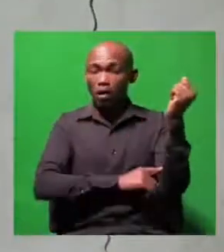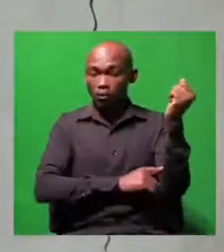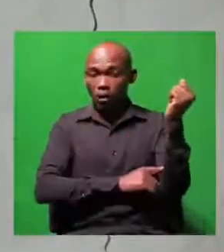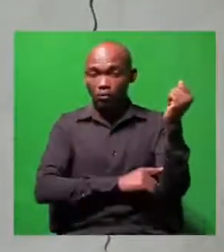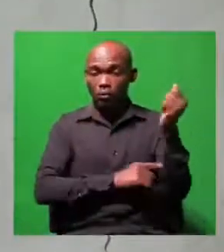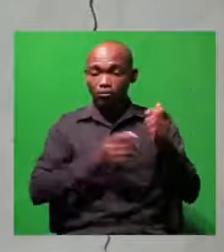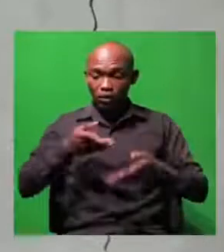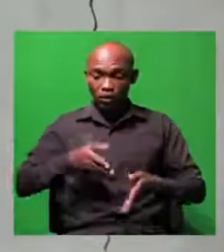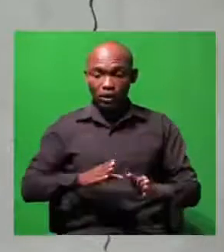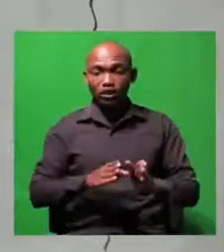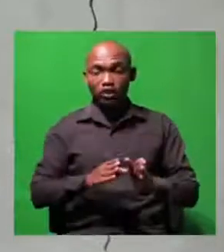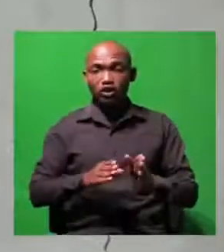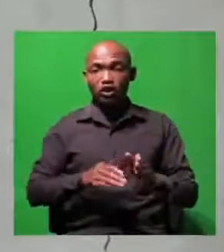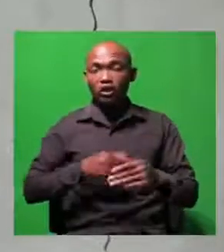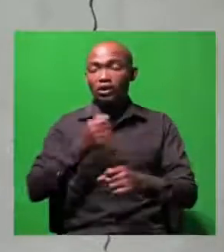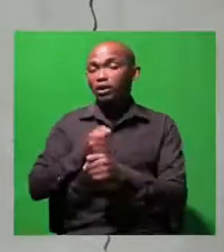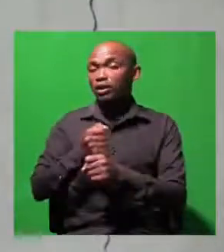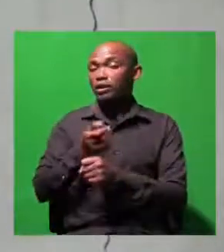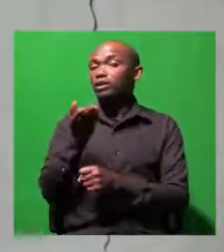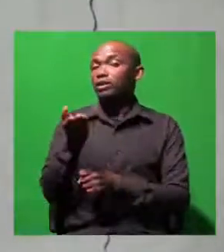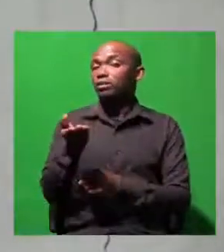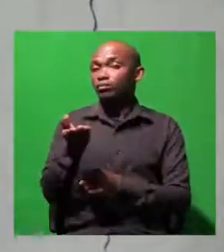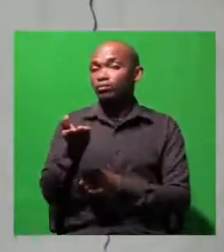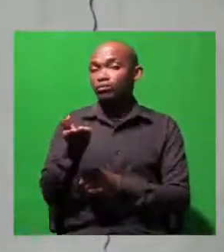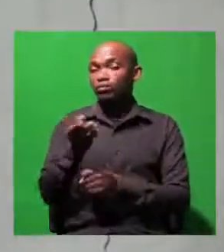in production, he did so.